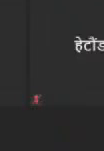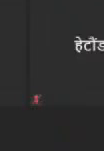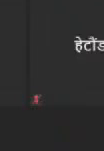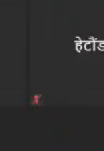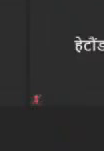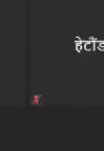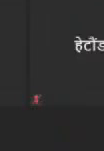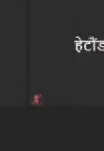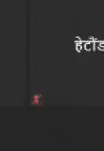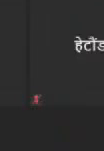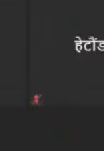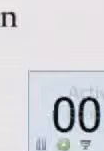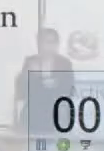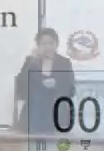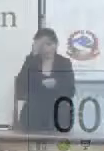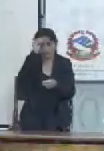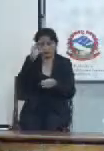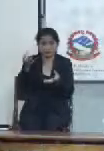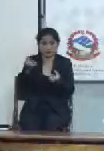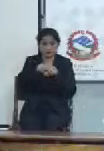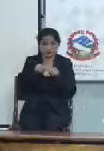along with that,